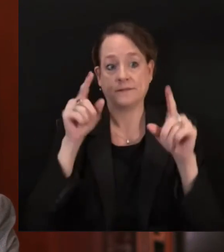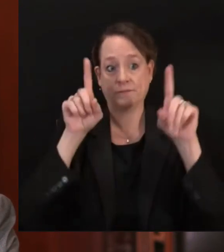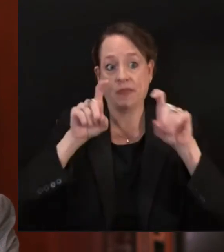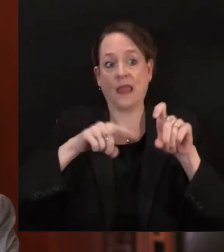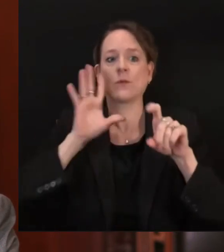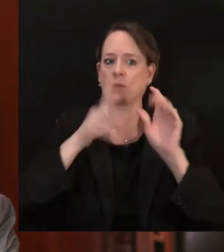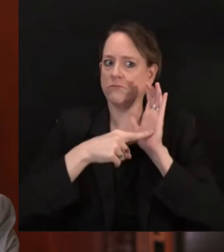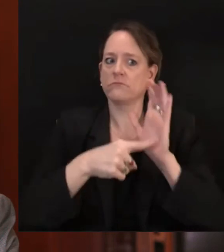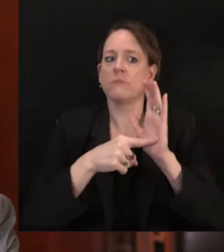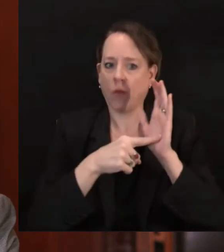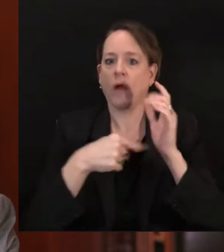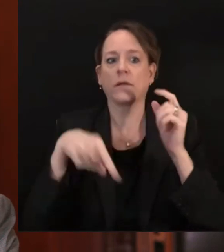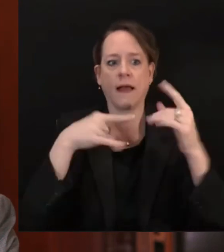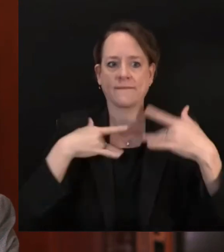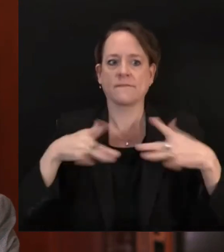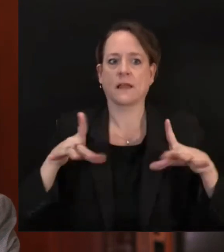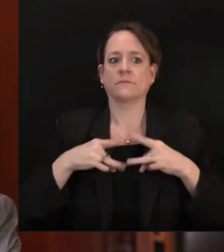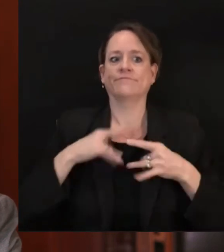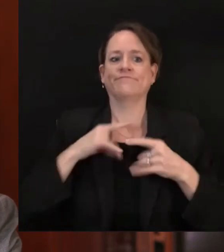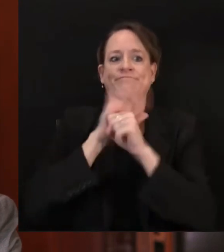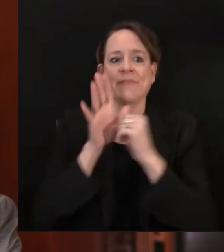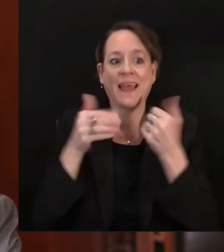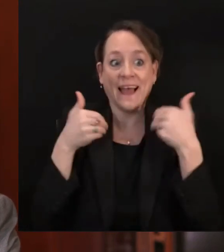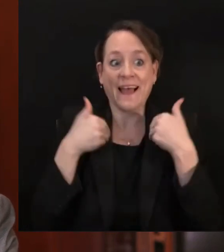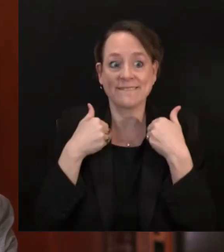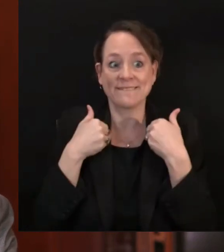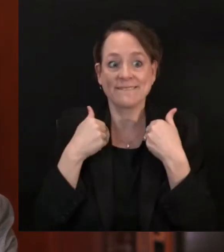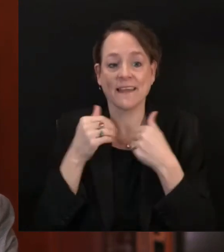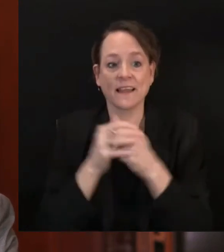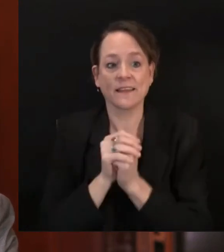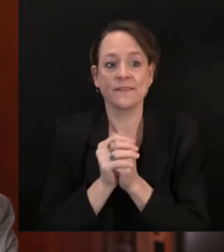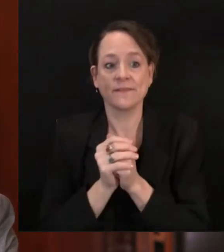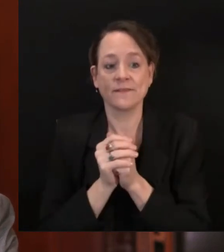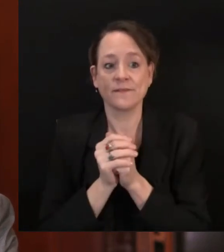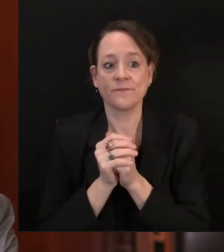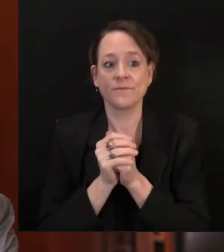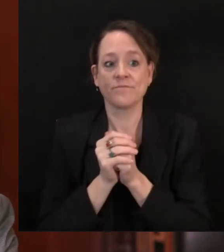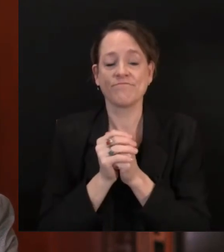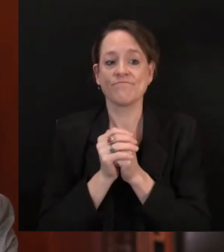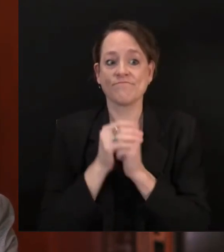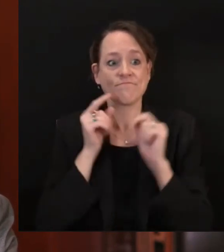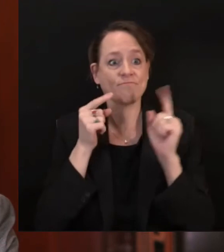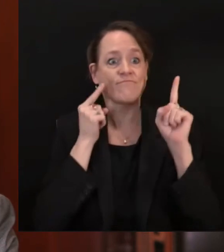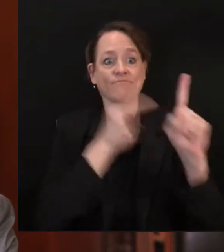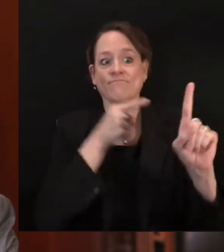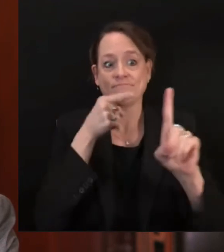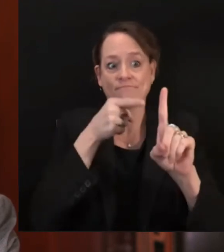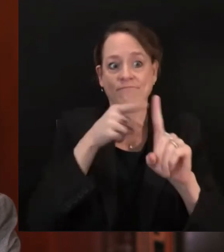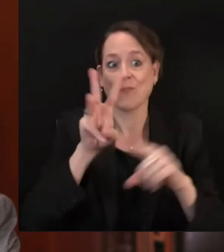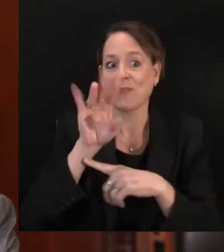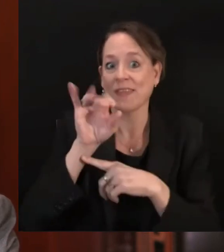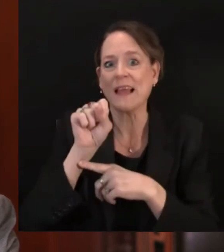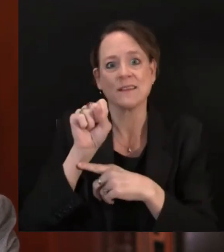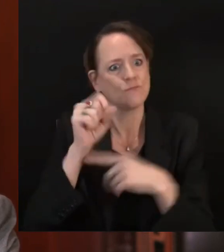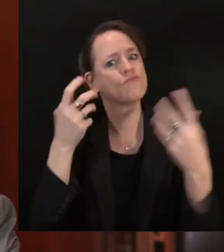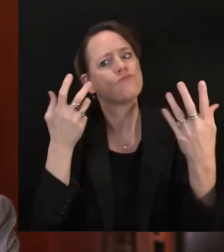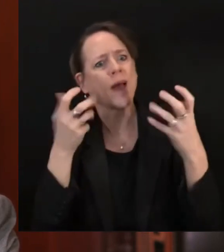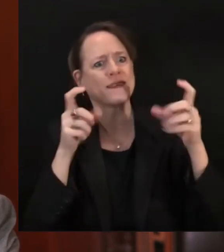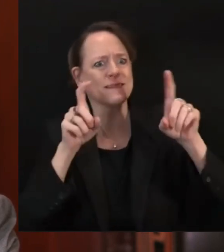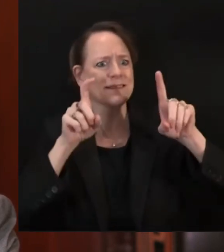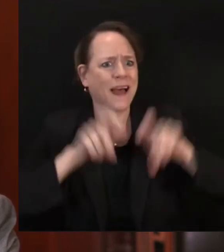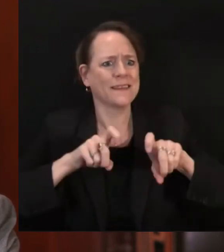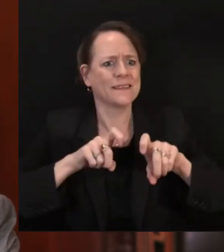is why we've worked hard to expand our lab capacity, support our healthcare workers, and to stand up community testing sites